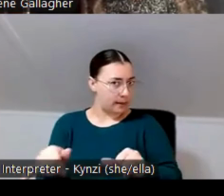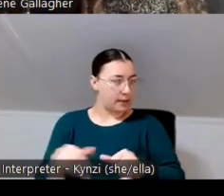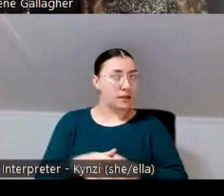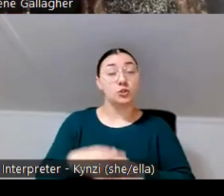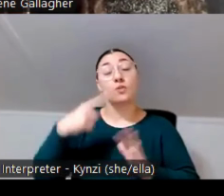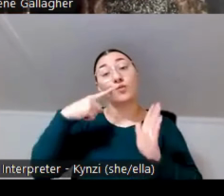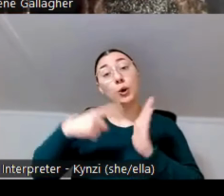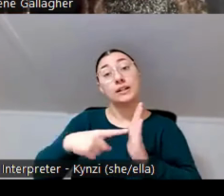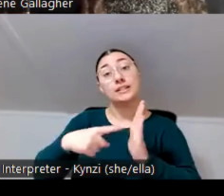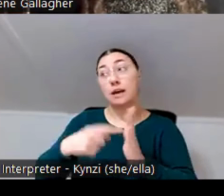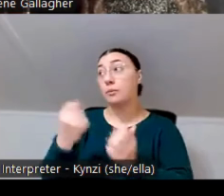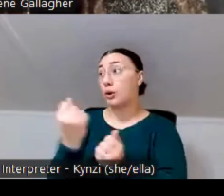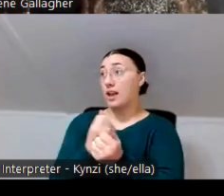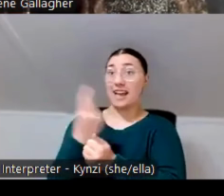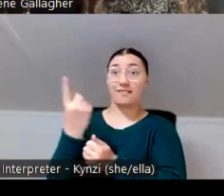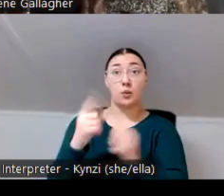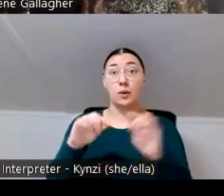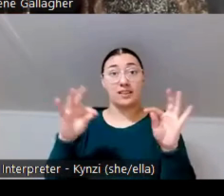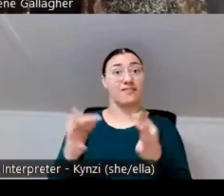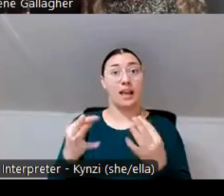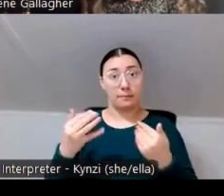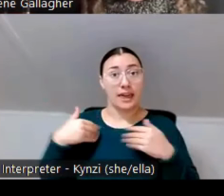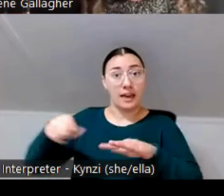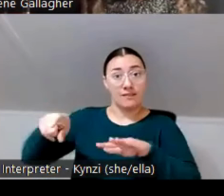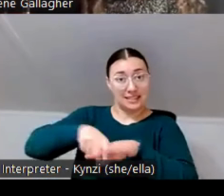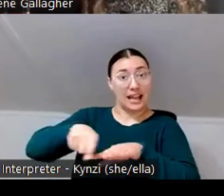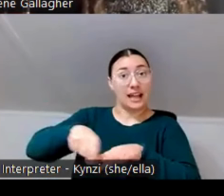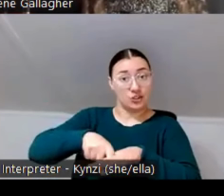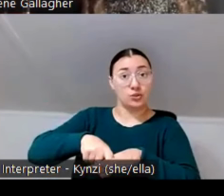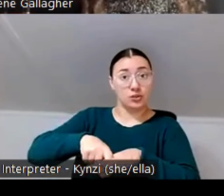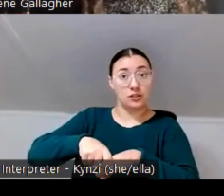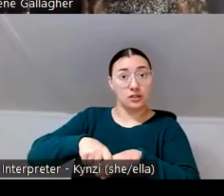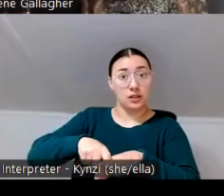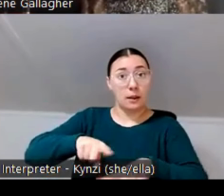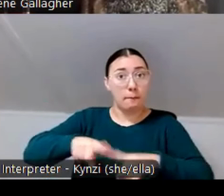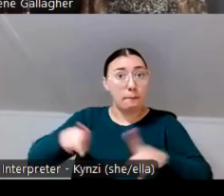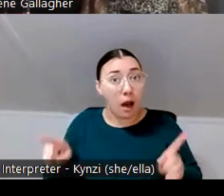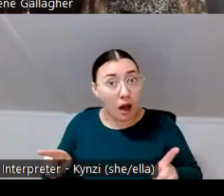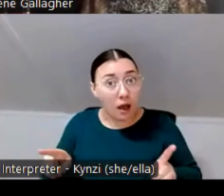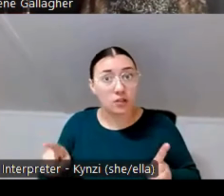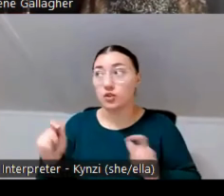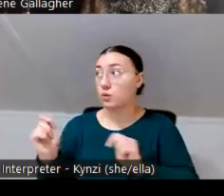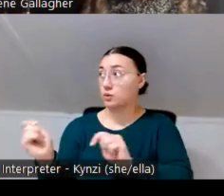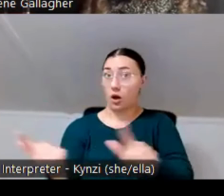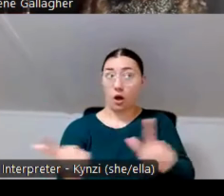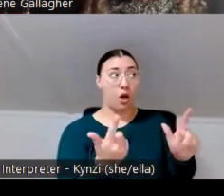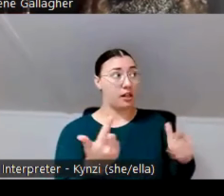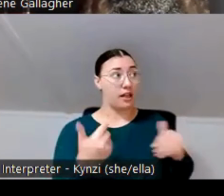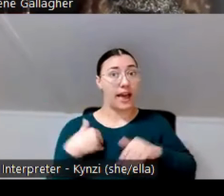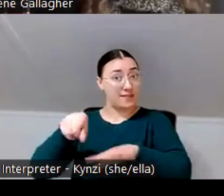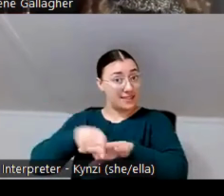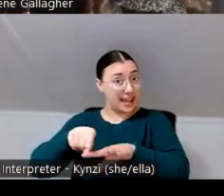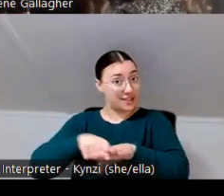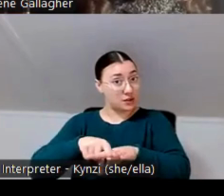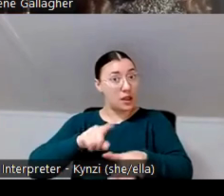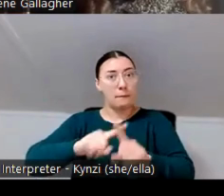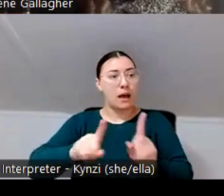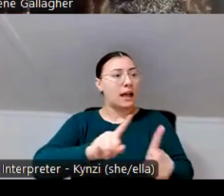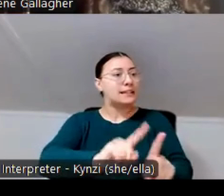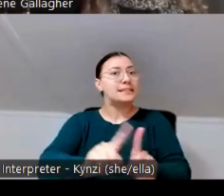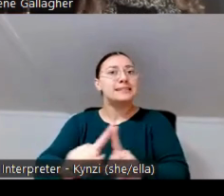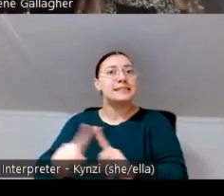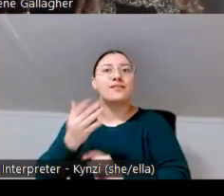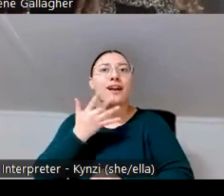family may have sandals, yet they all can be different. So same type of shoes, but some are